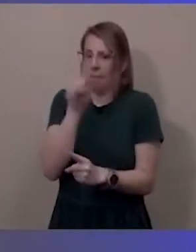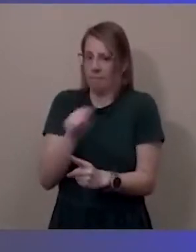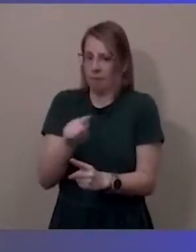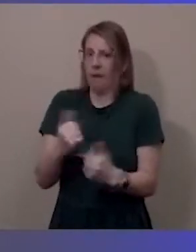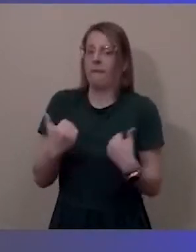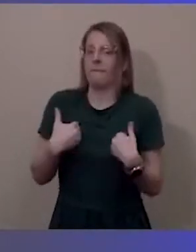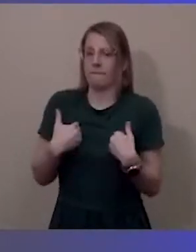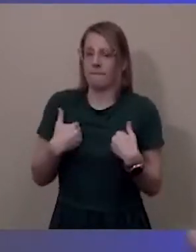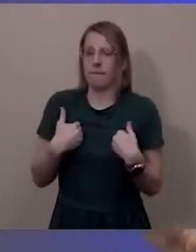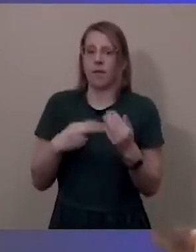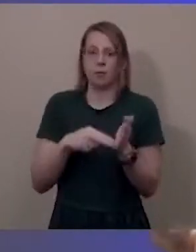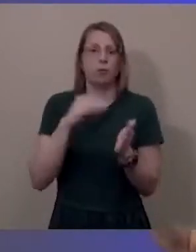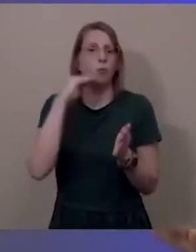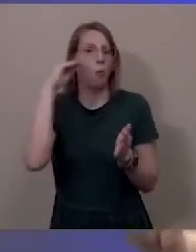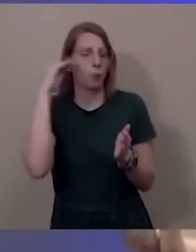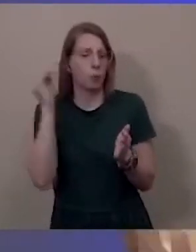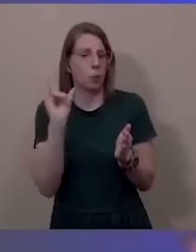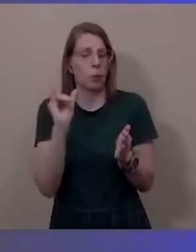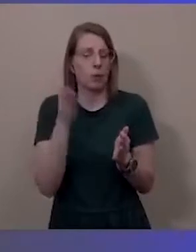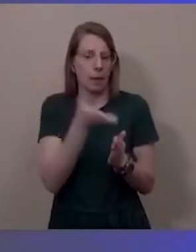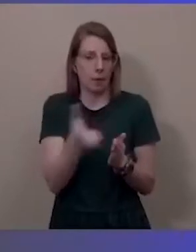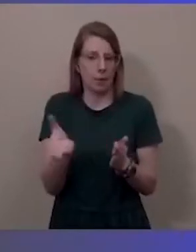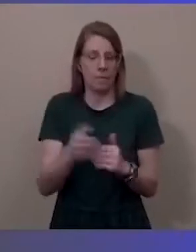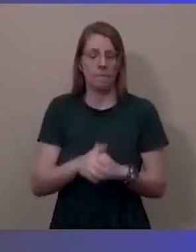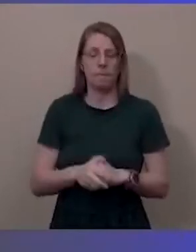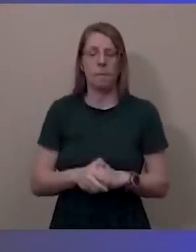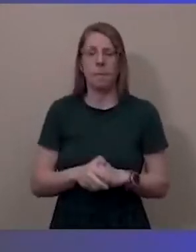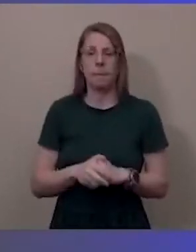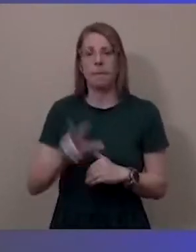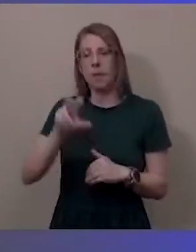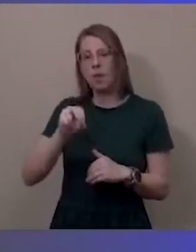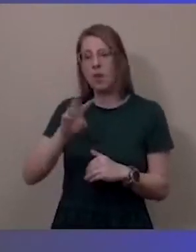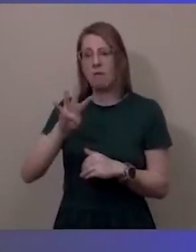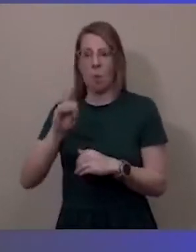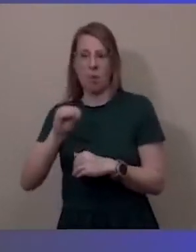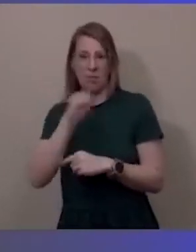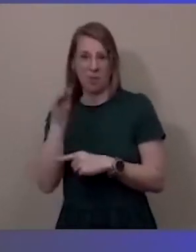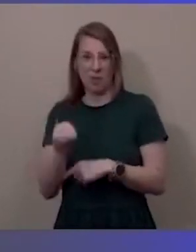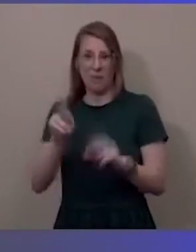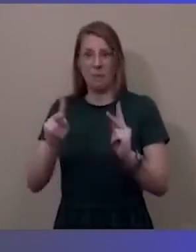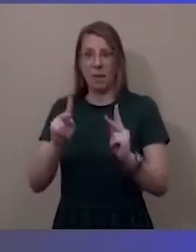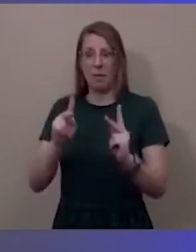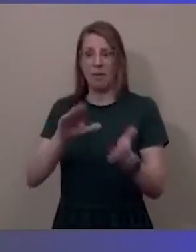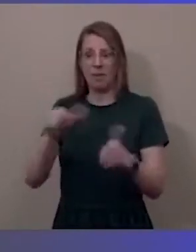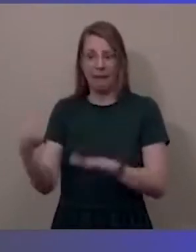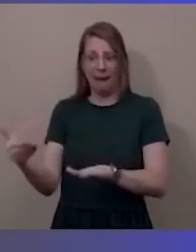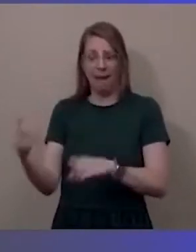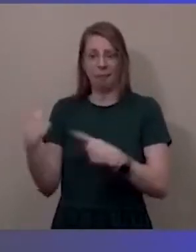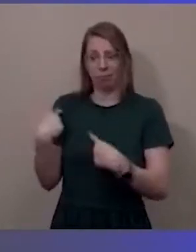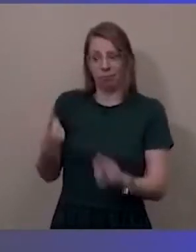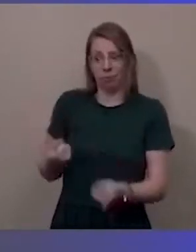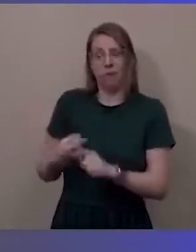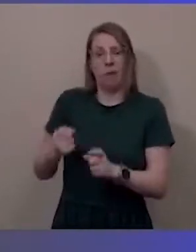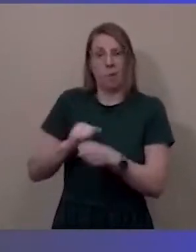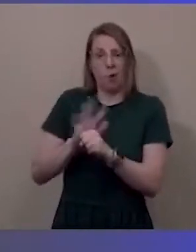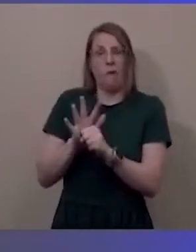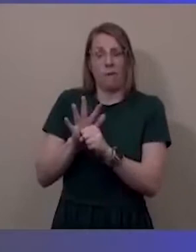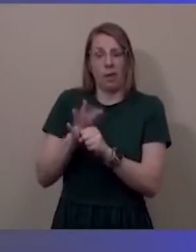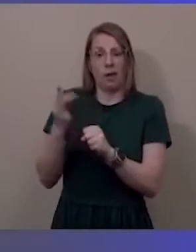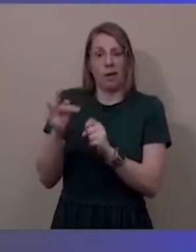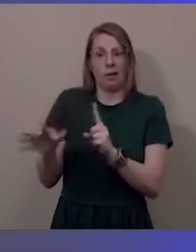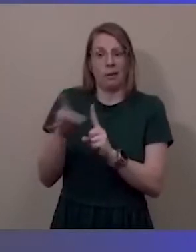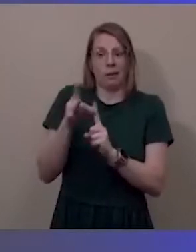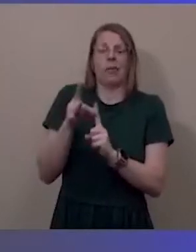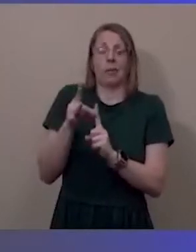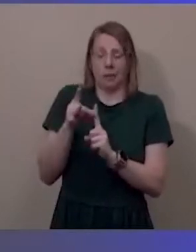homes. So I mean, one of the facts is 30 to 40% of the people who've died from COVID-19 are in nursing